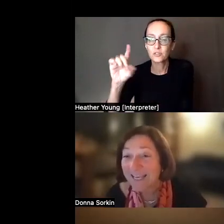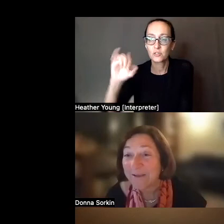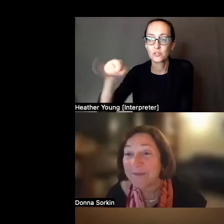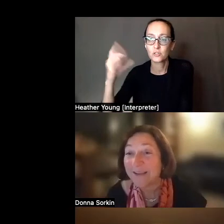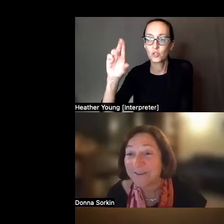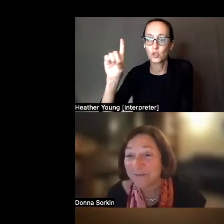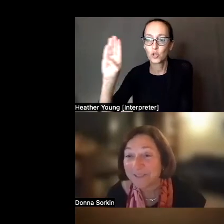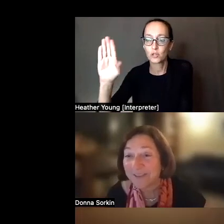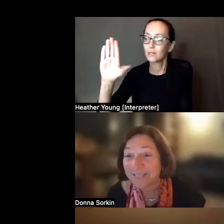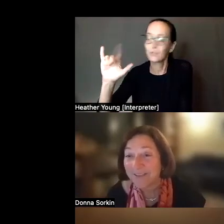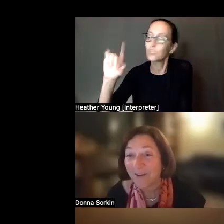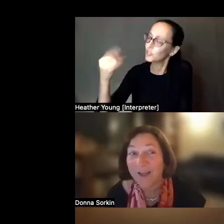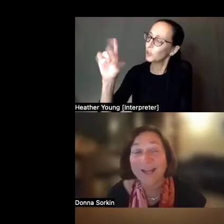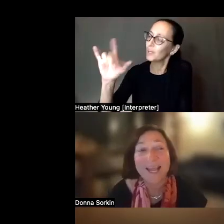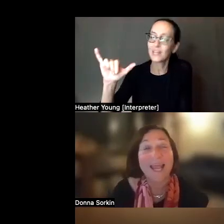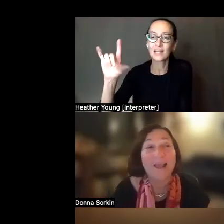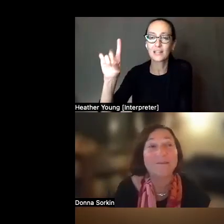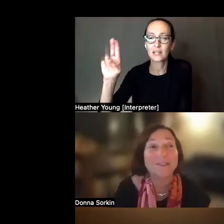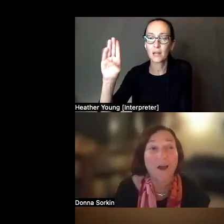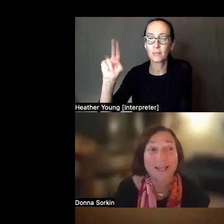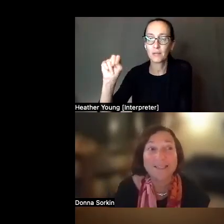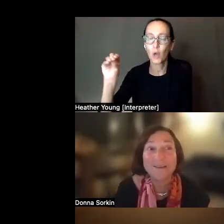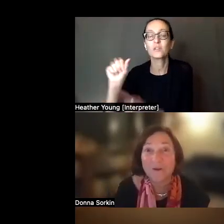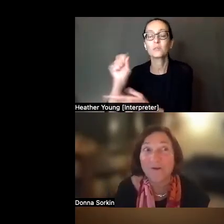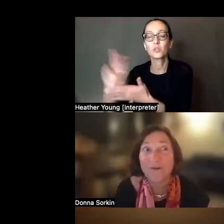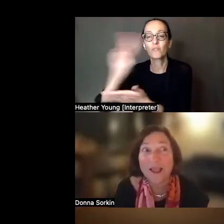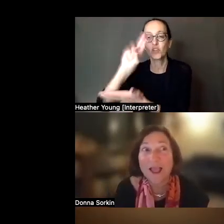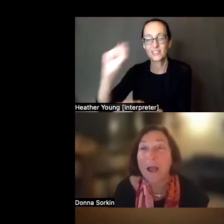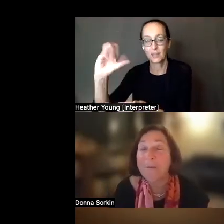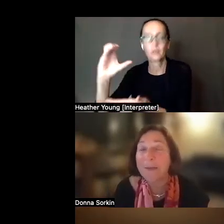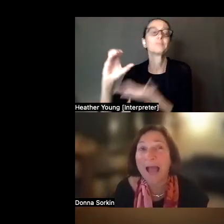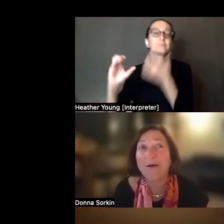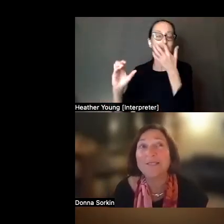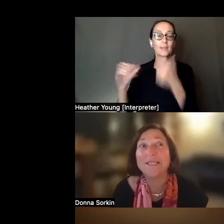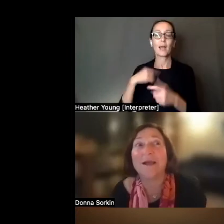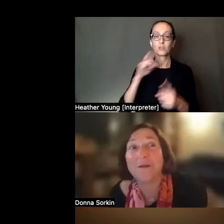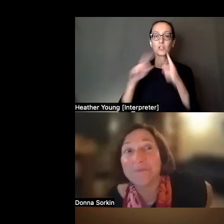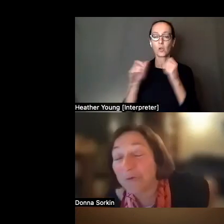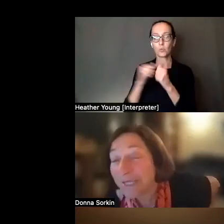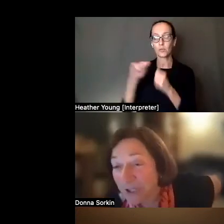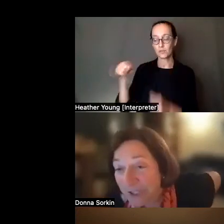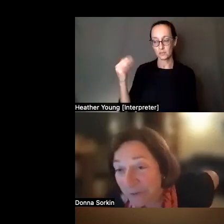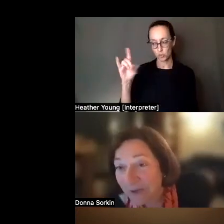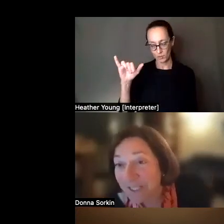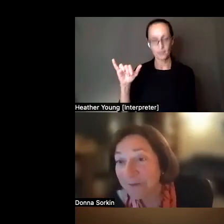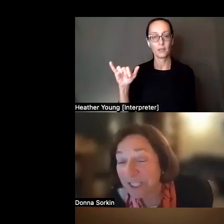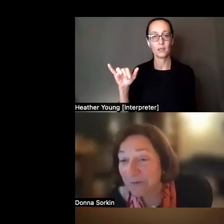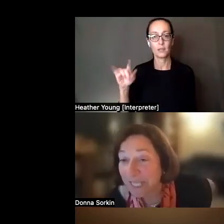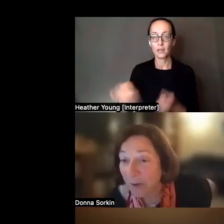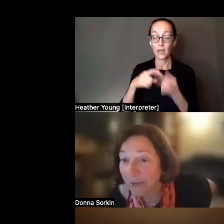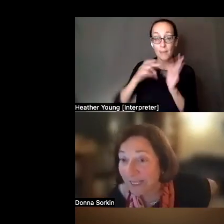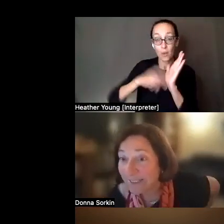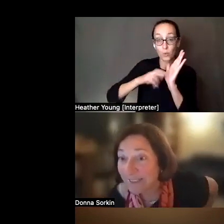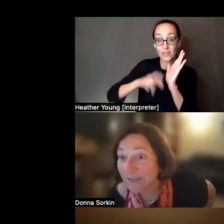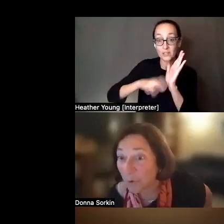at a Medical University of South Carolina. And I was talking to her about a research symposium that she was